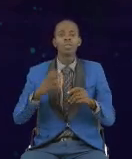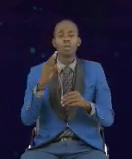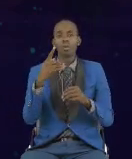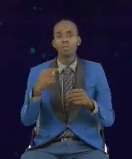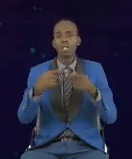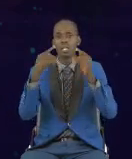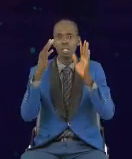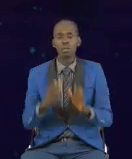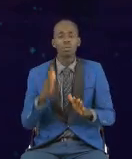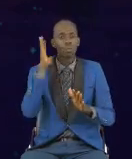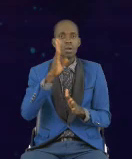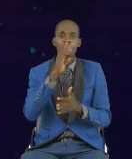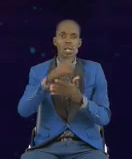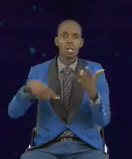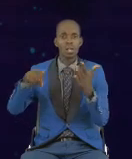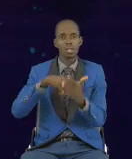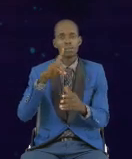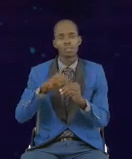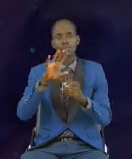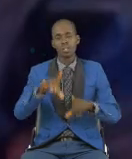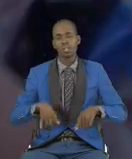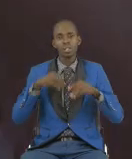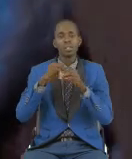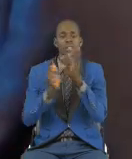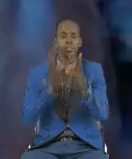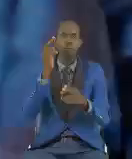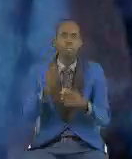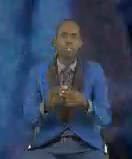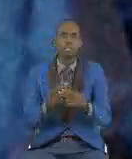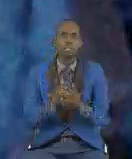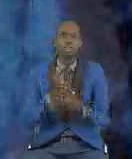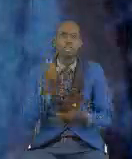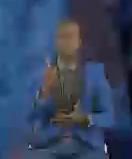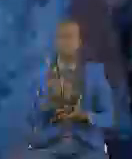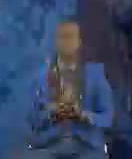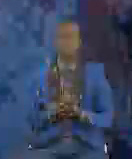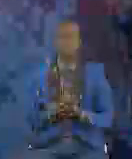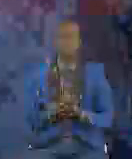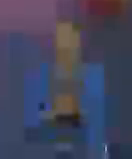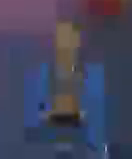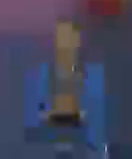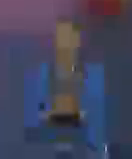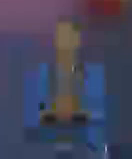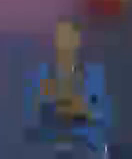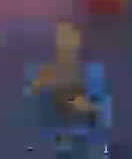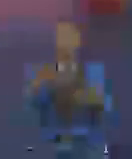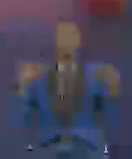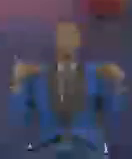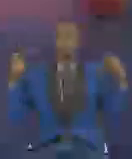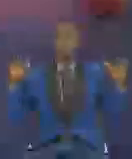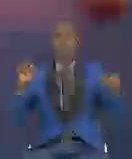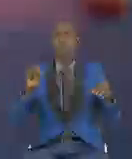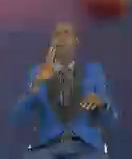be cancelled in your life in Jesus' name. Amen. The angels are still